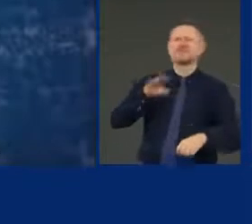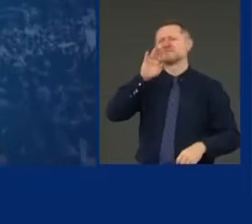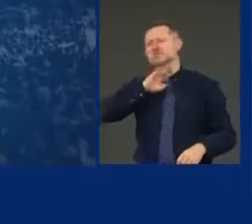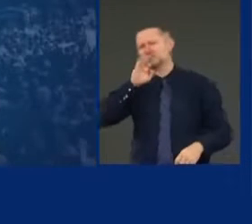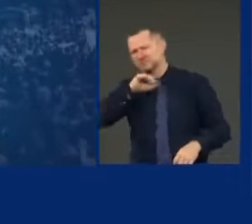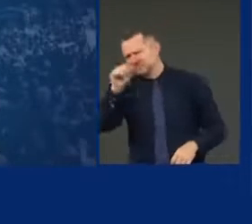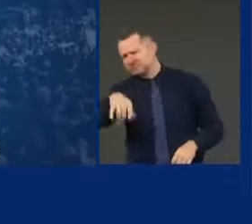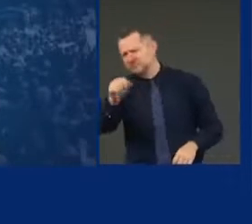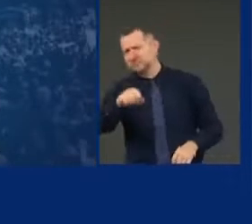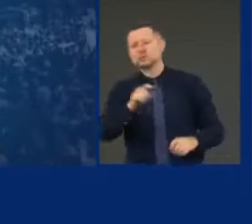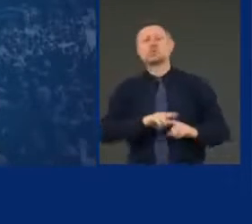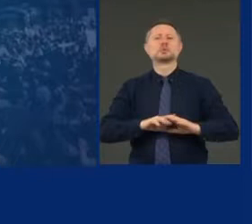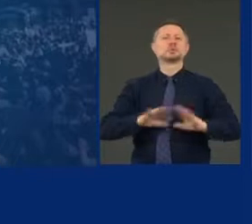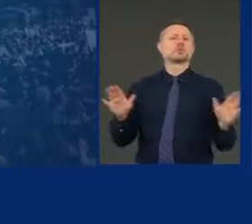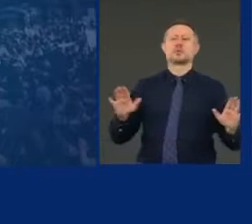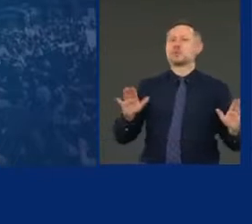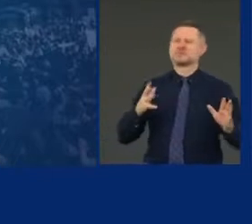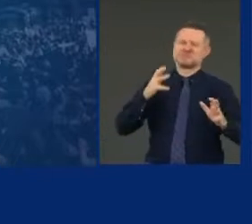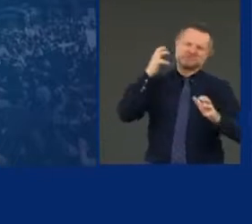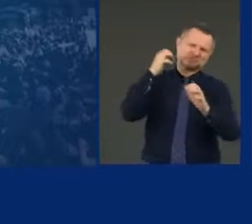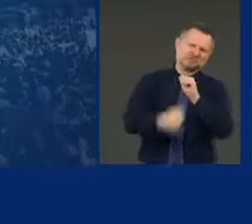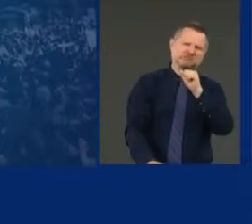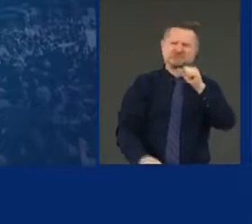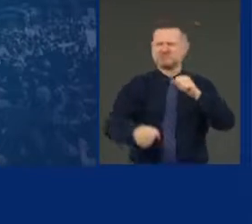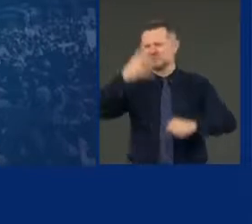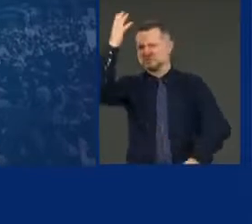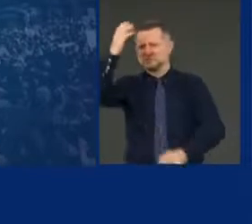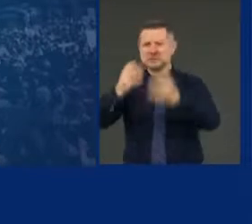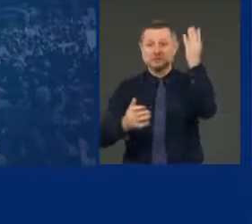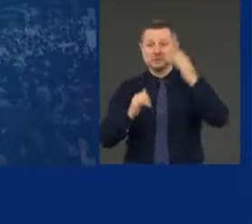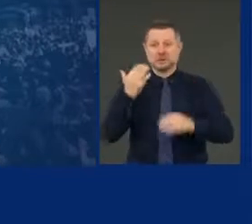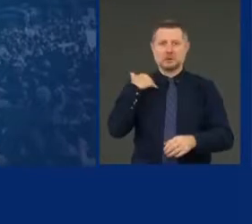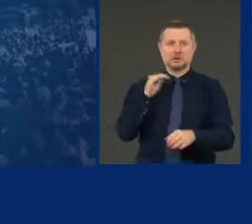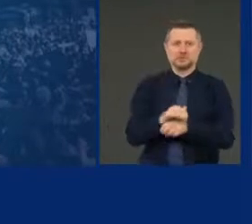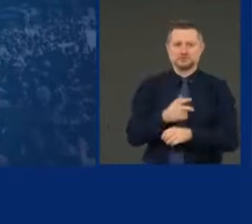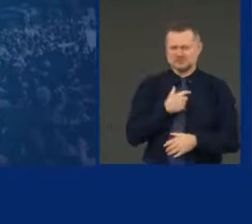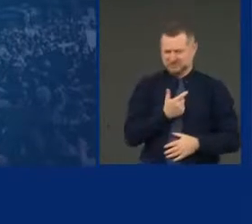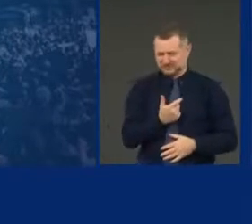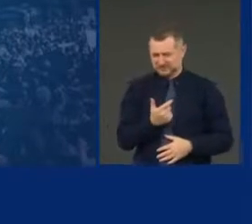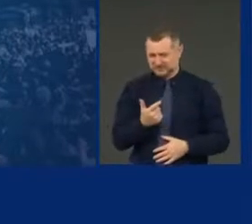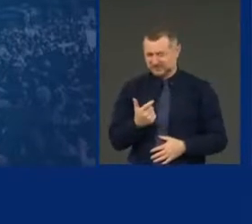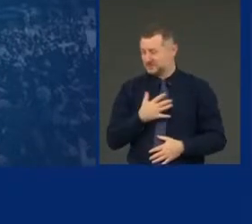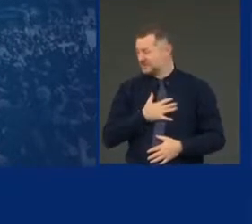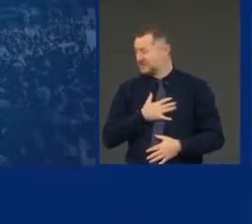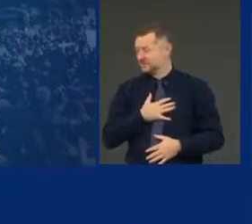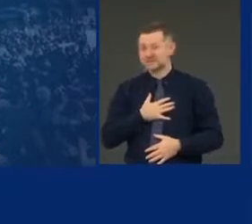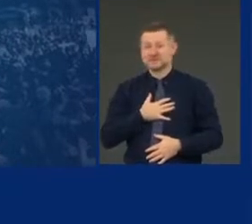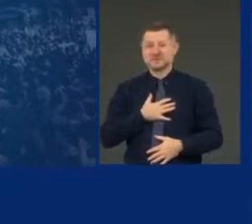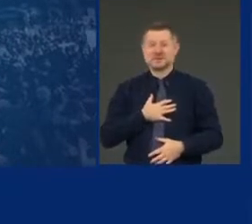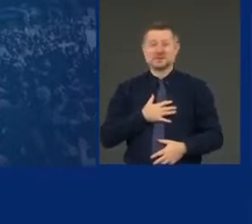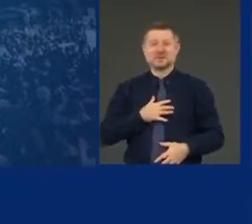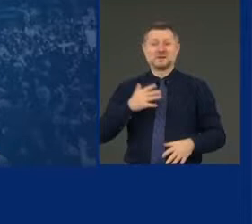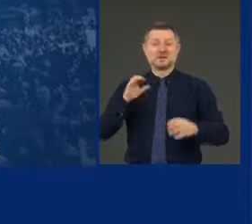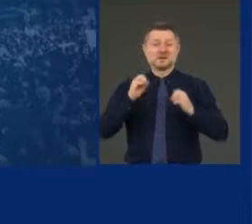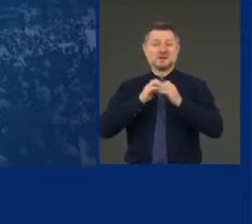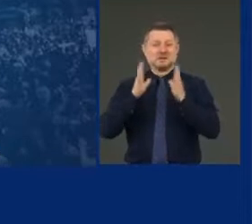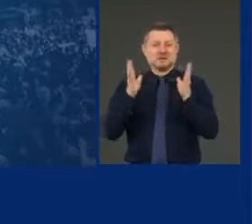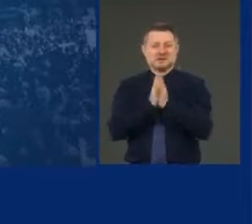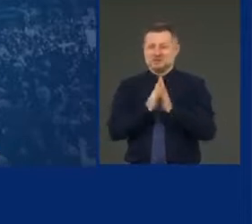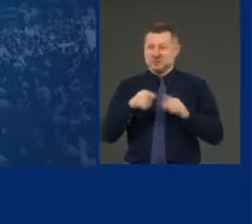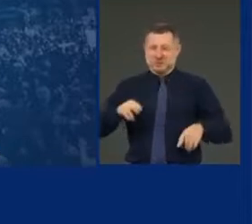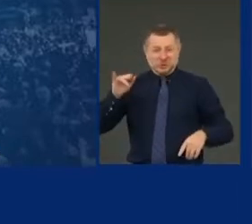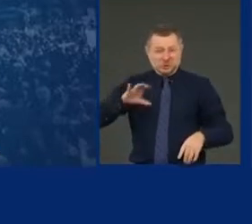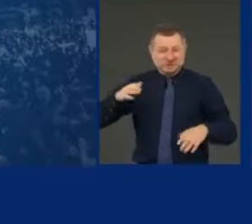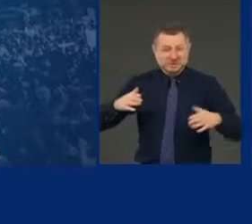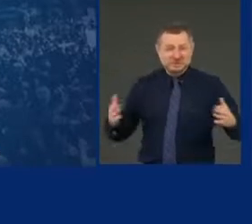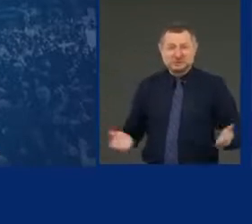not violence. Last night we saw disturbing violent clashes amidst protests right here in New York City and Brooklyn.